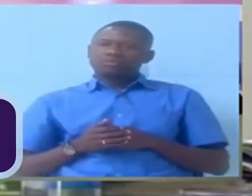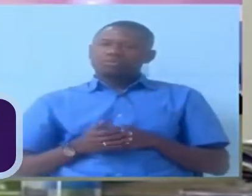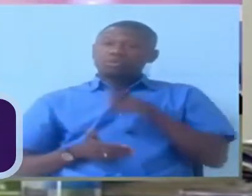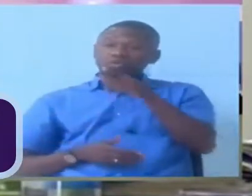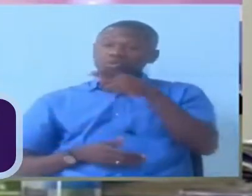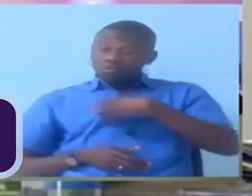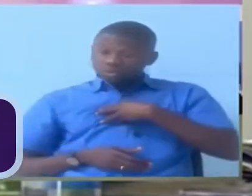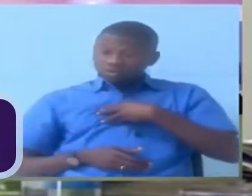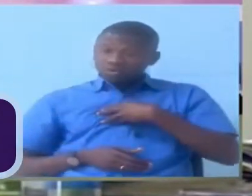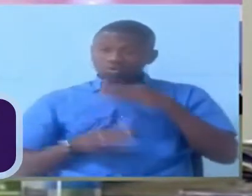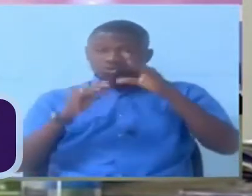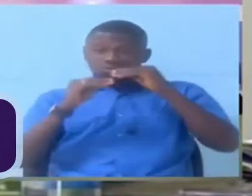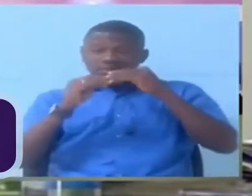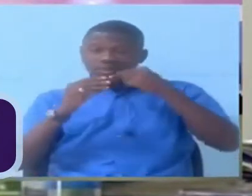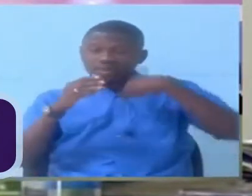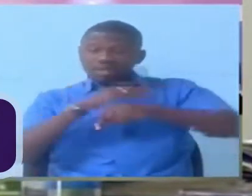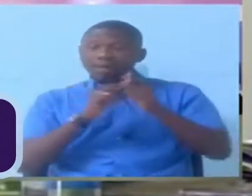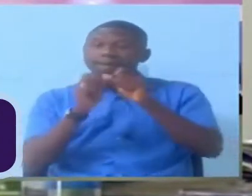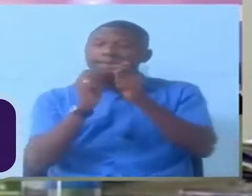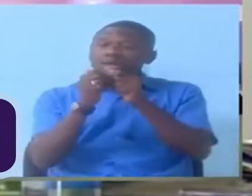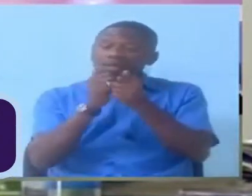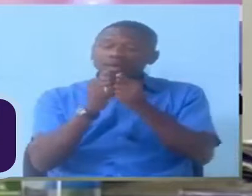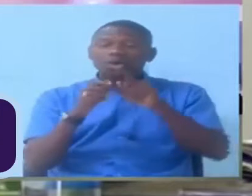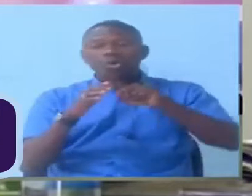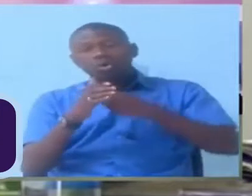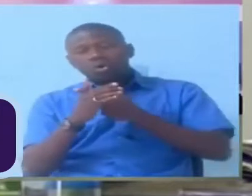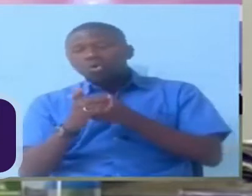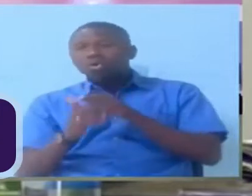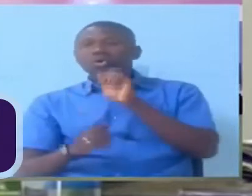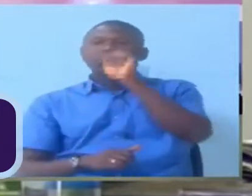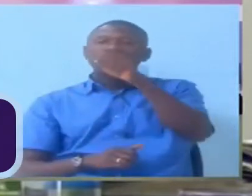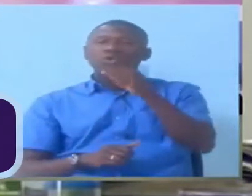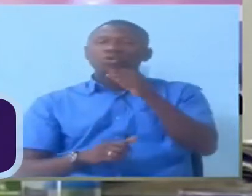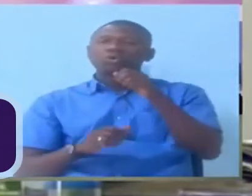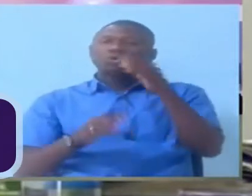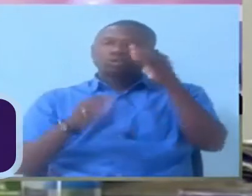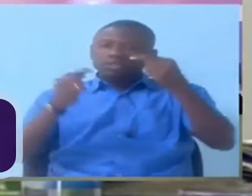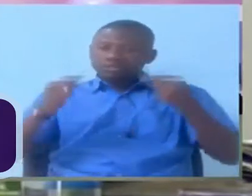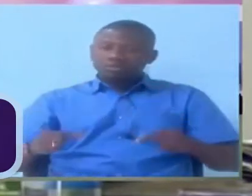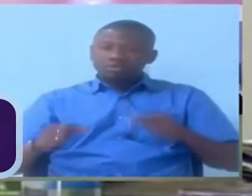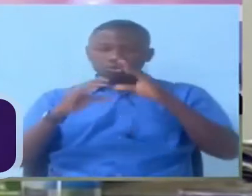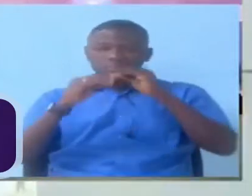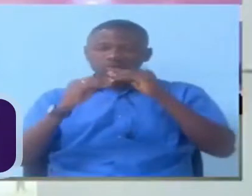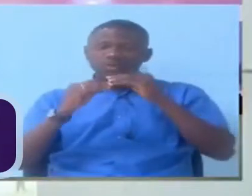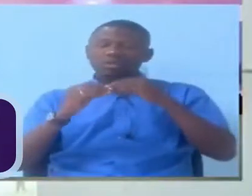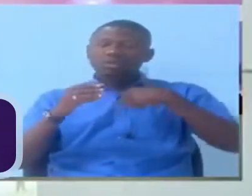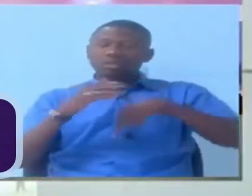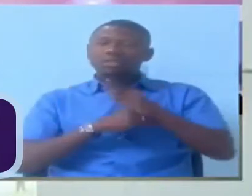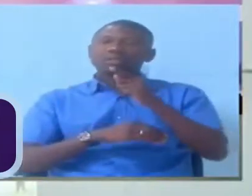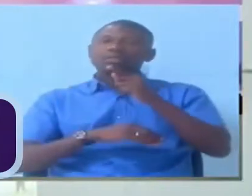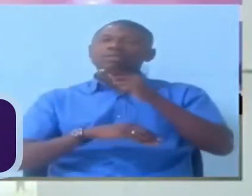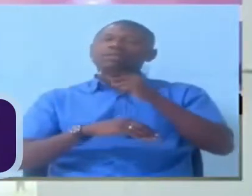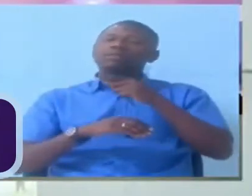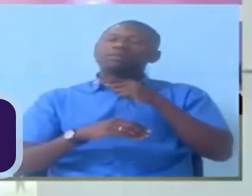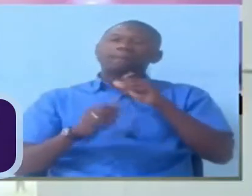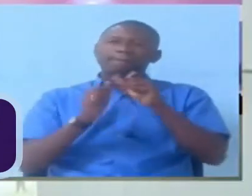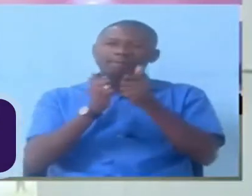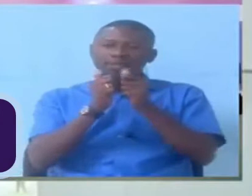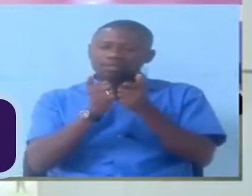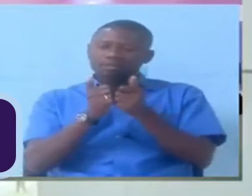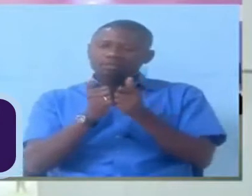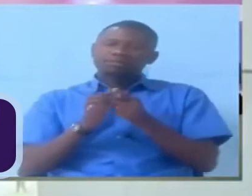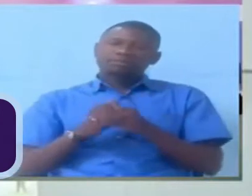in which language would you wish your testimony to be interpreted into? Or if you wish, you can also